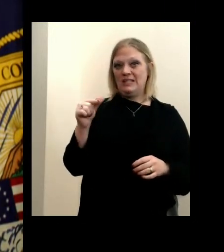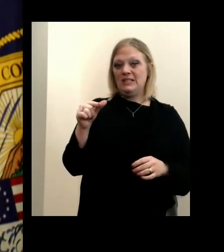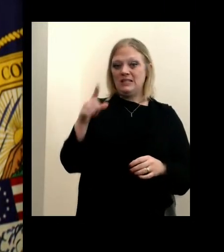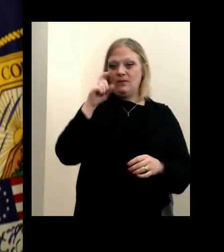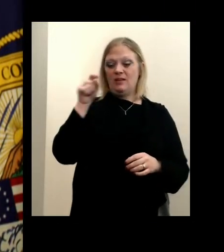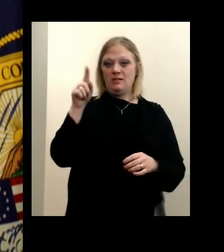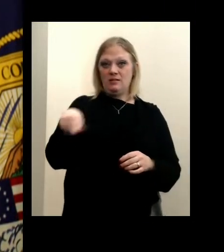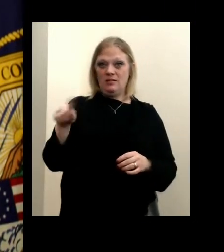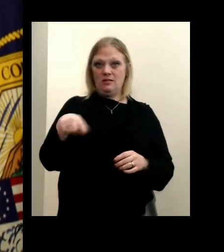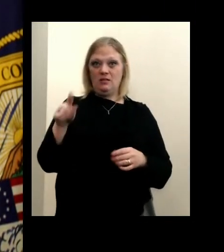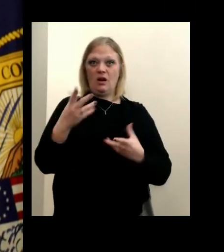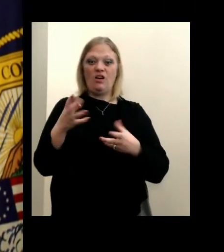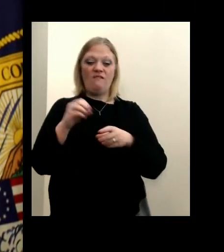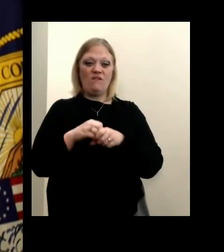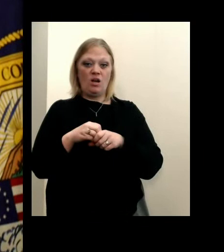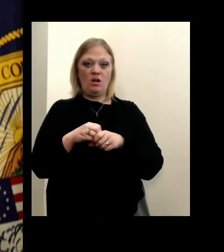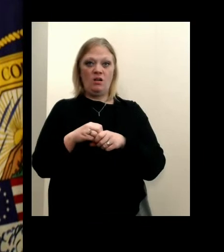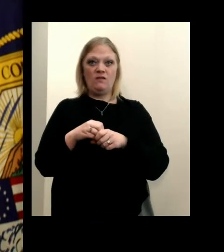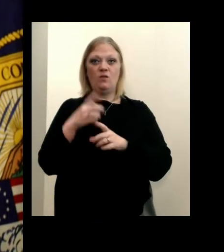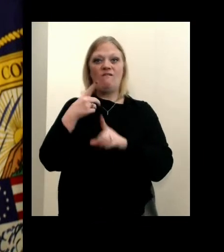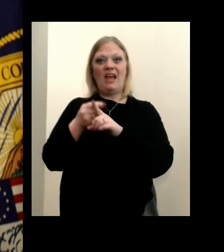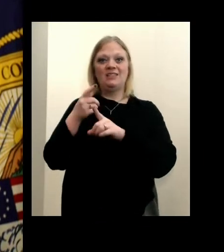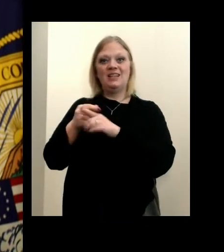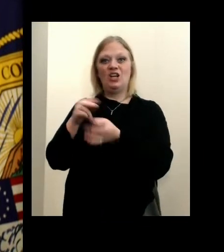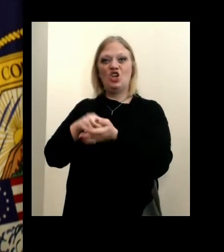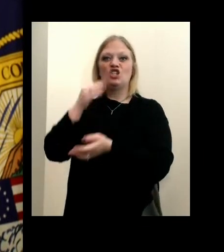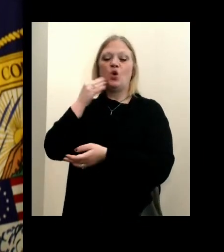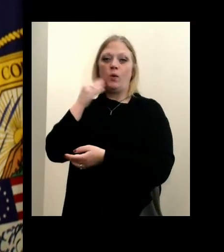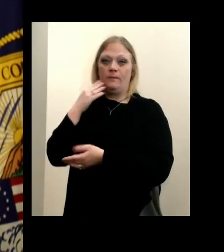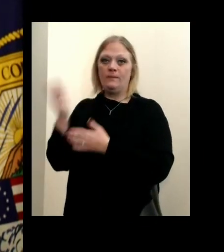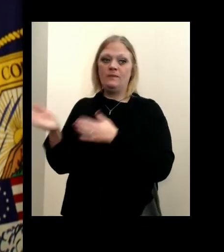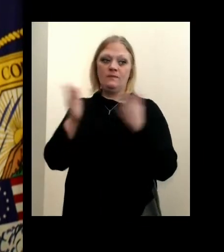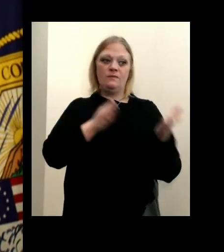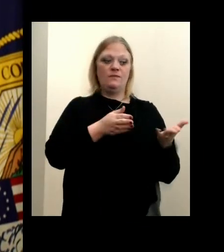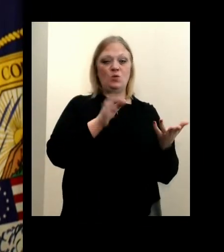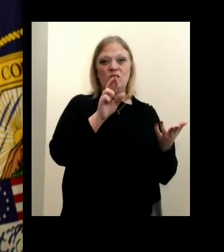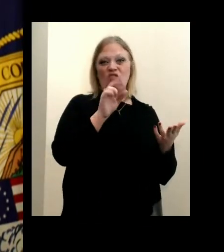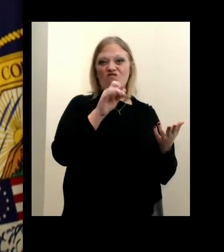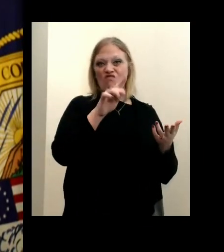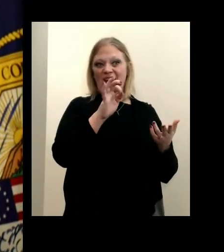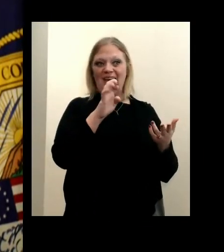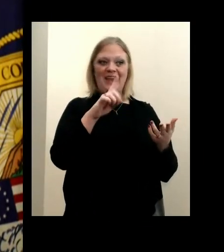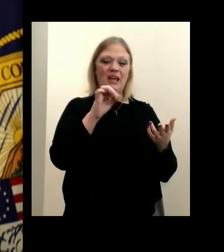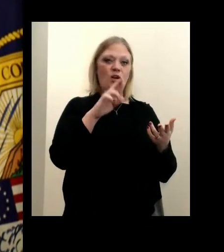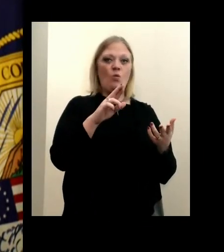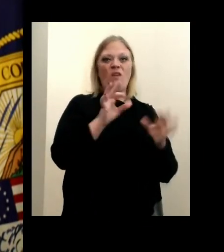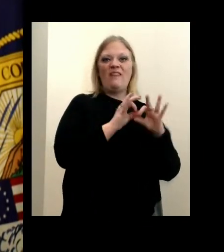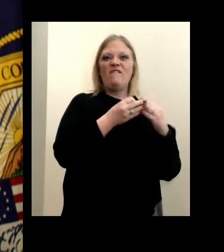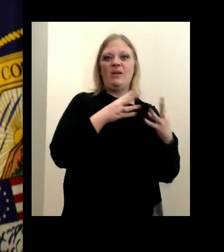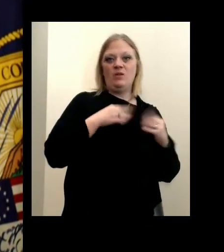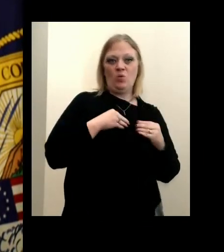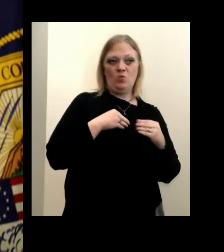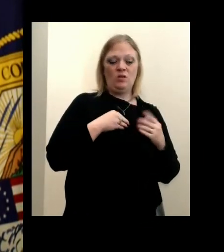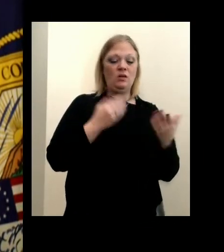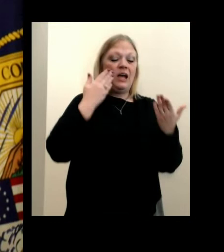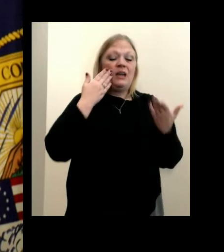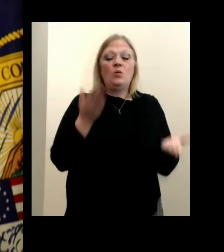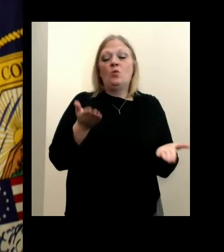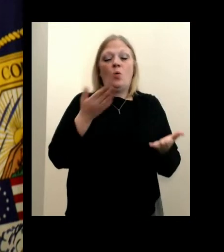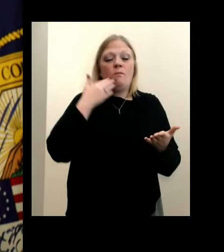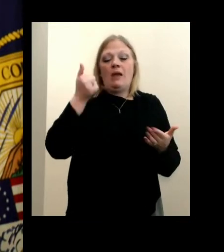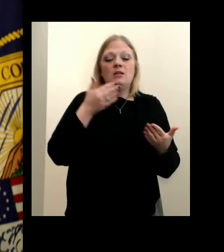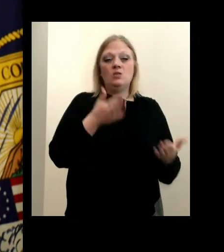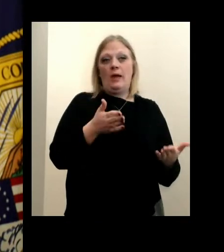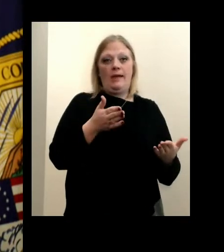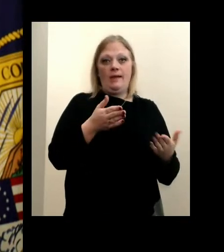involved in the vaccination of nursing homes. I don't know what is the best way to get vaccinated at this point. I can't give that answer.